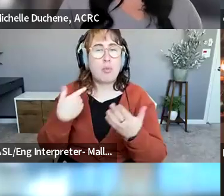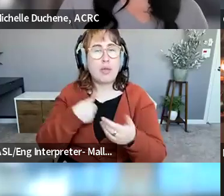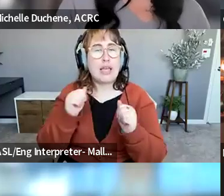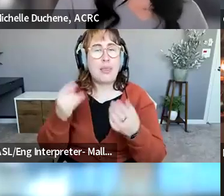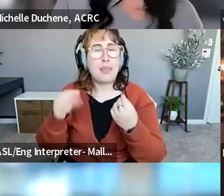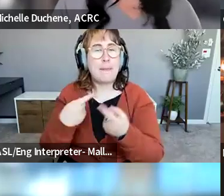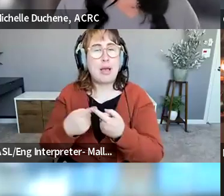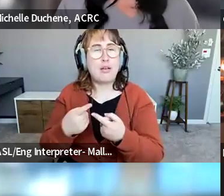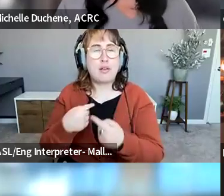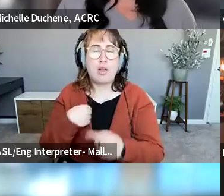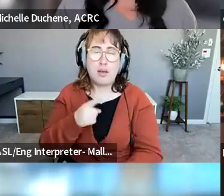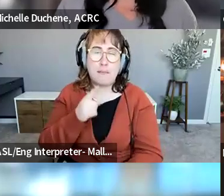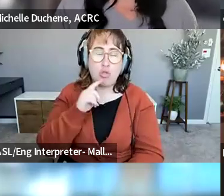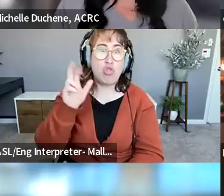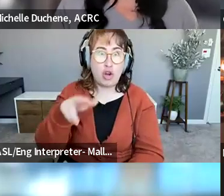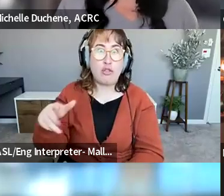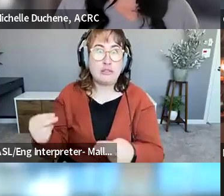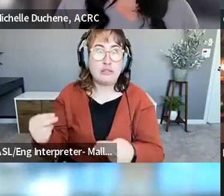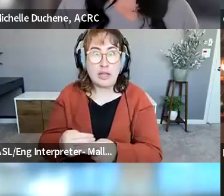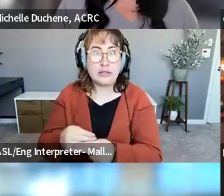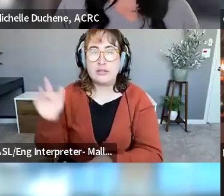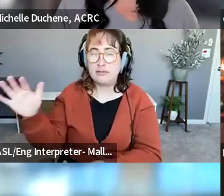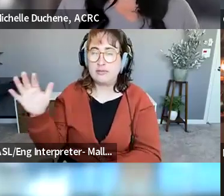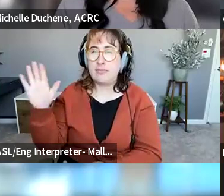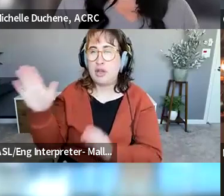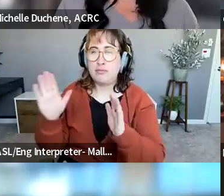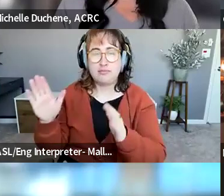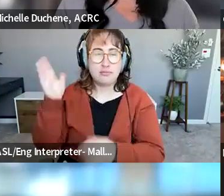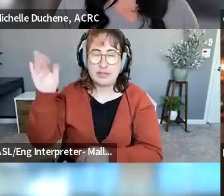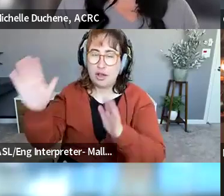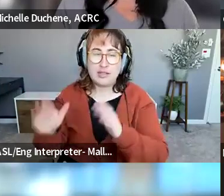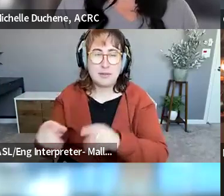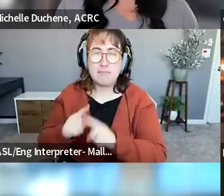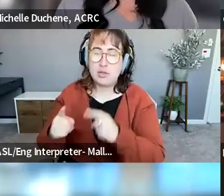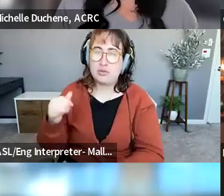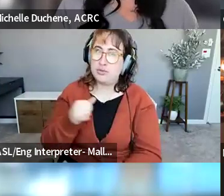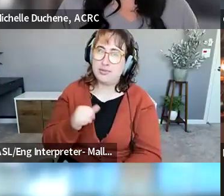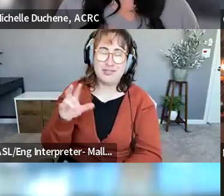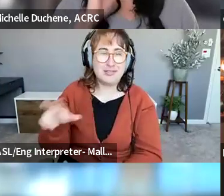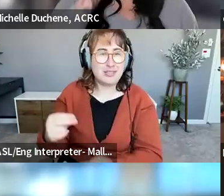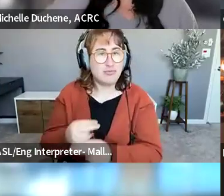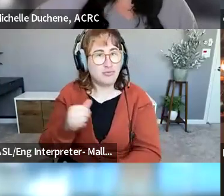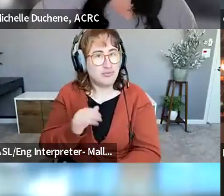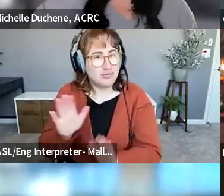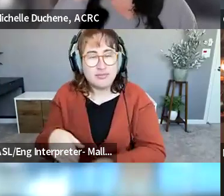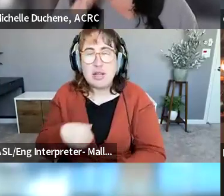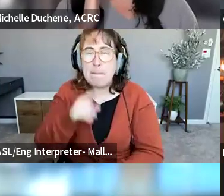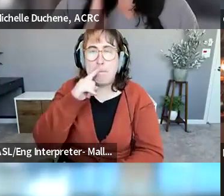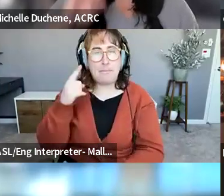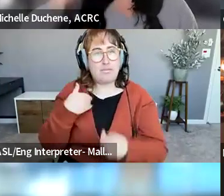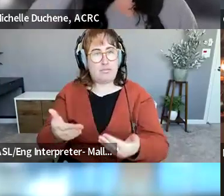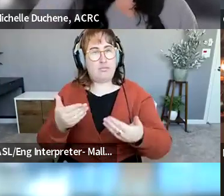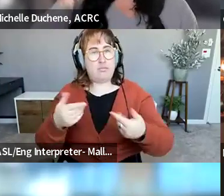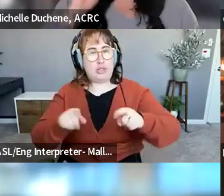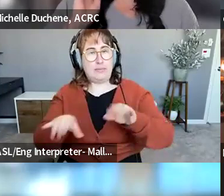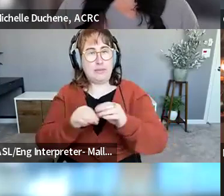doing we don't have to do all 33 slides of that very awesome presentation that we have online. But I think for this group, is